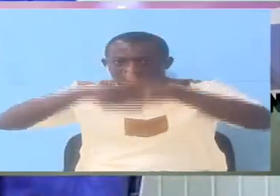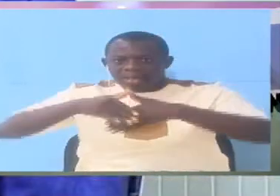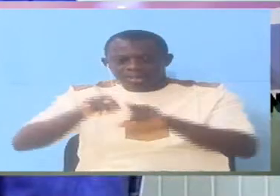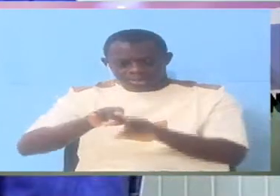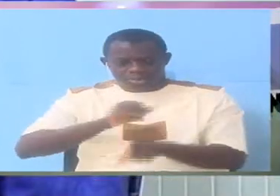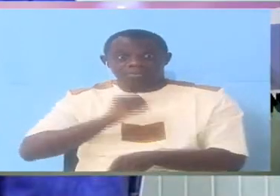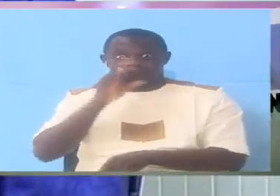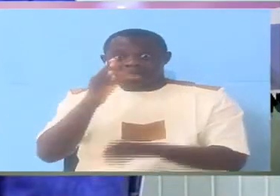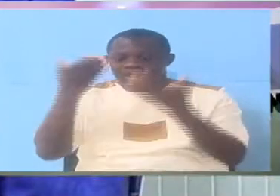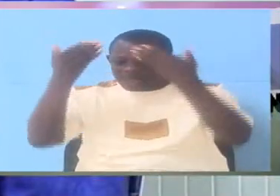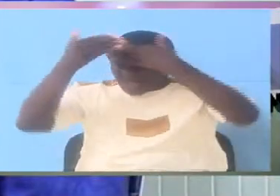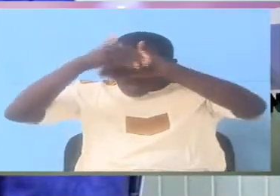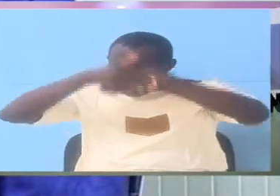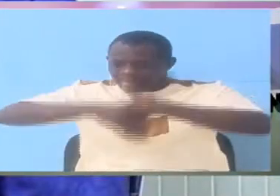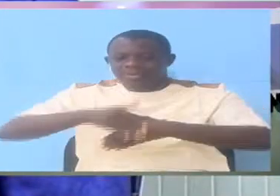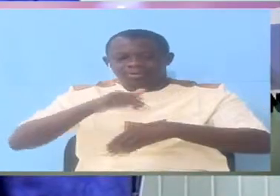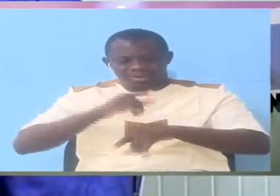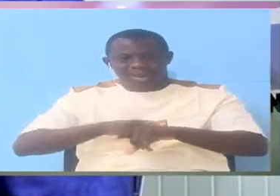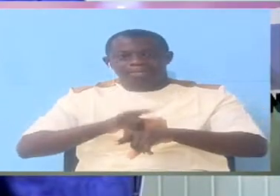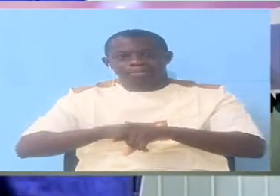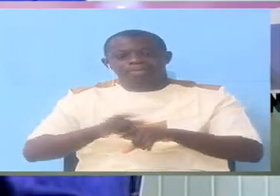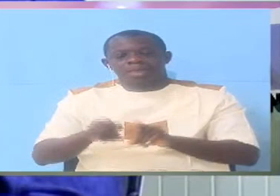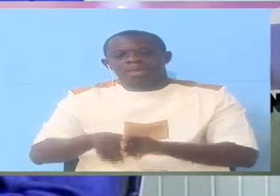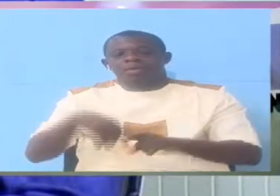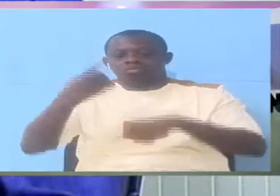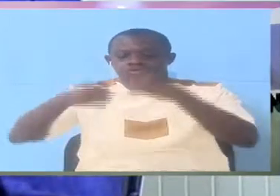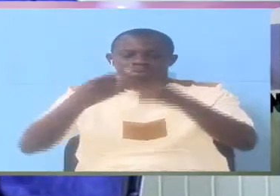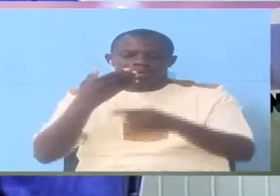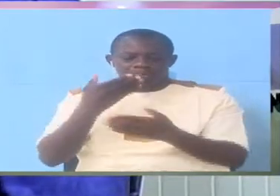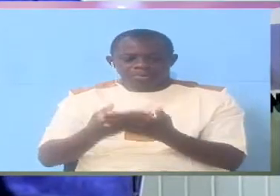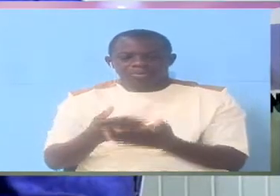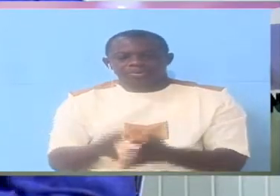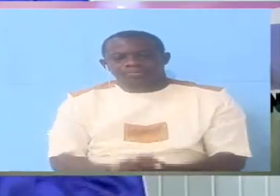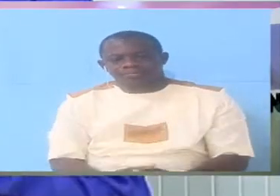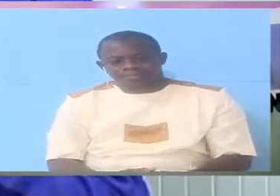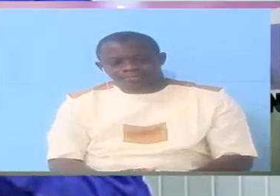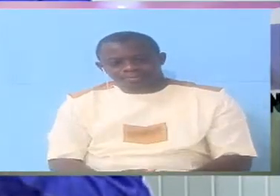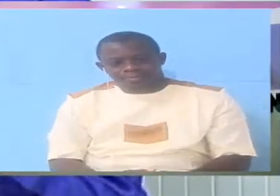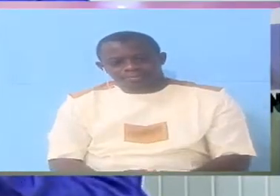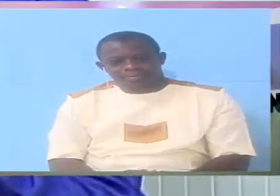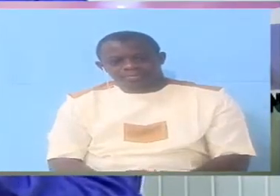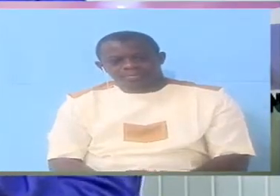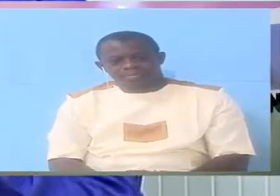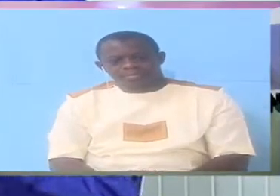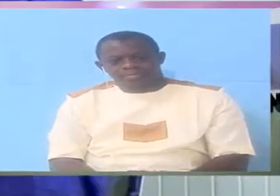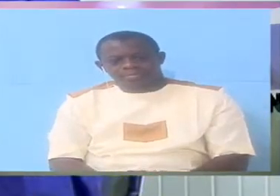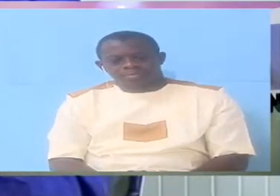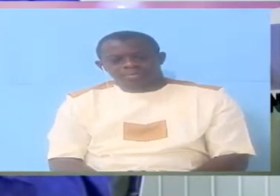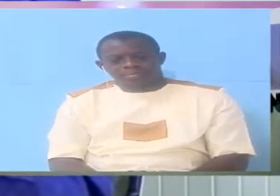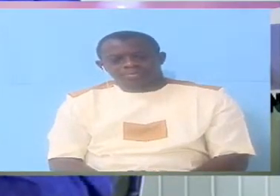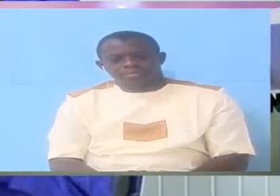Night. Night. Proceed, please. So, I